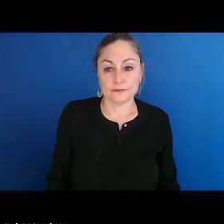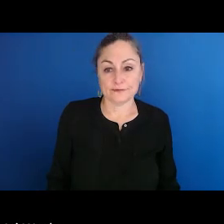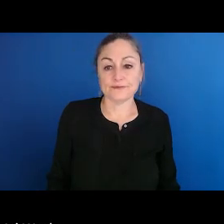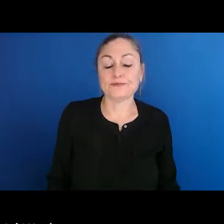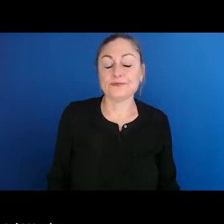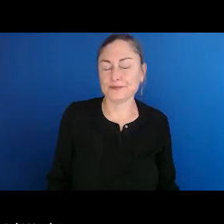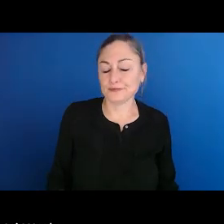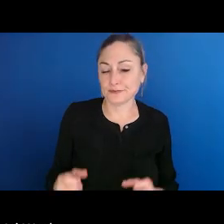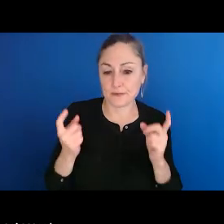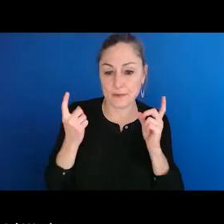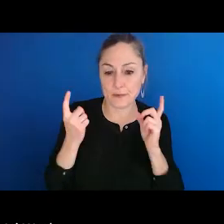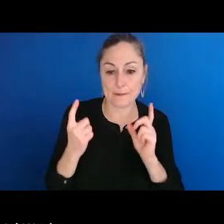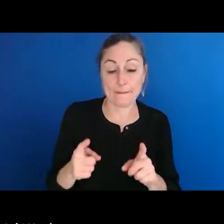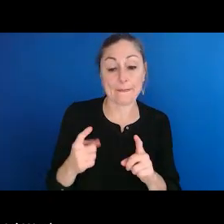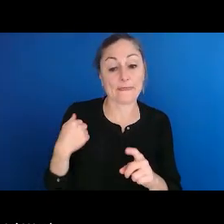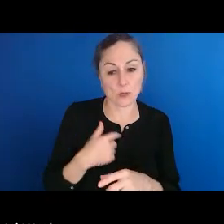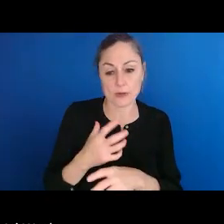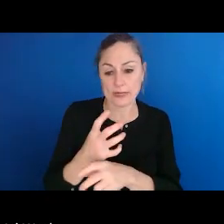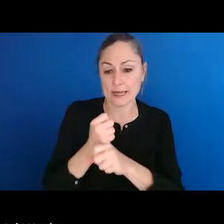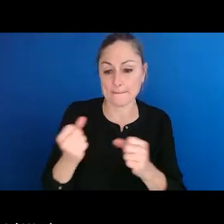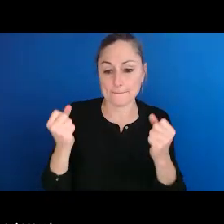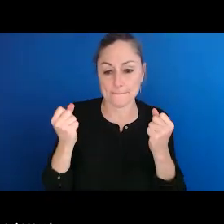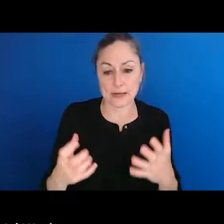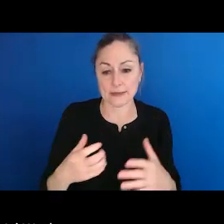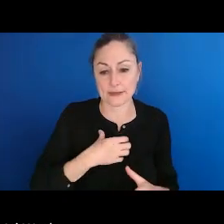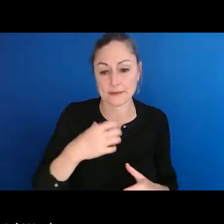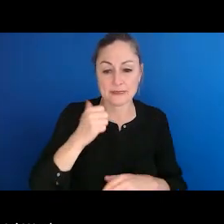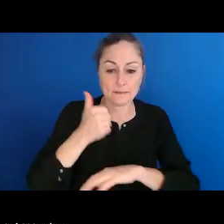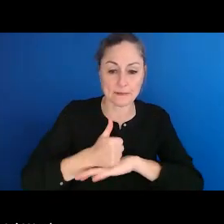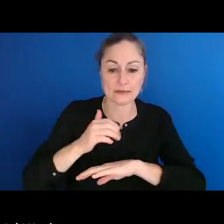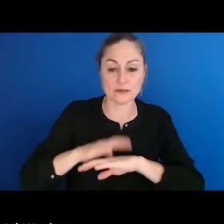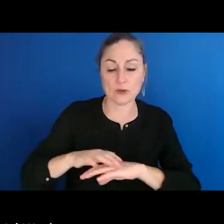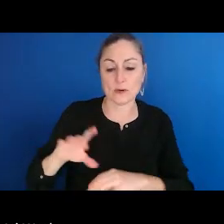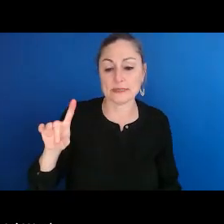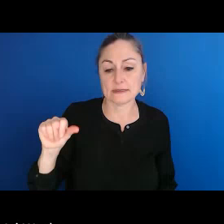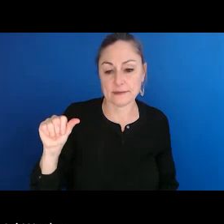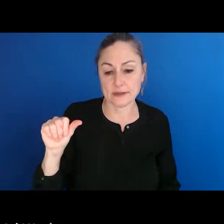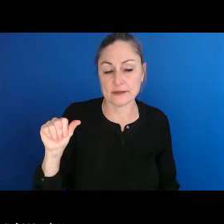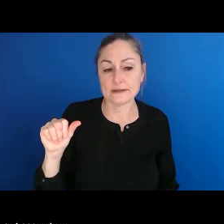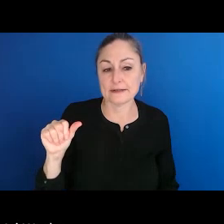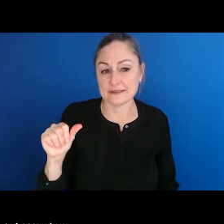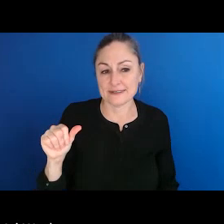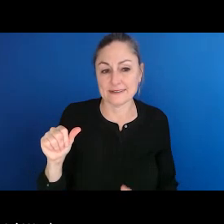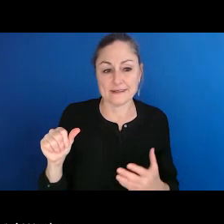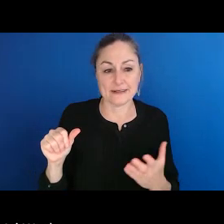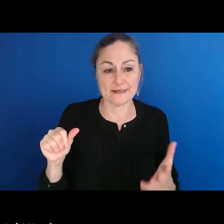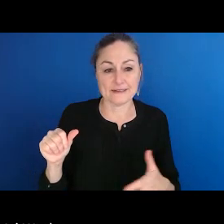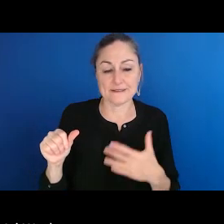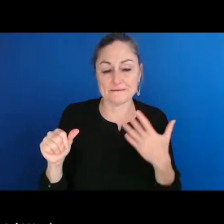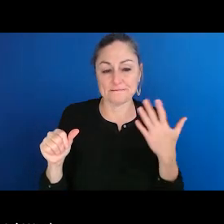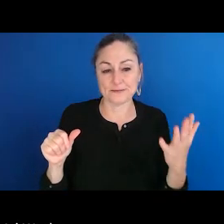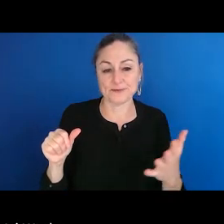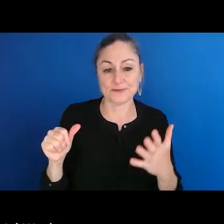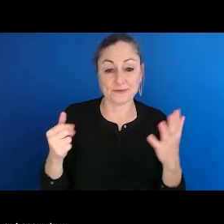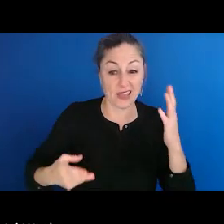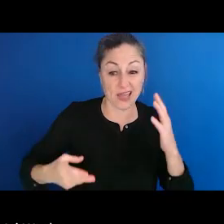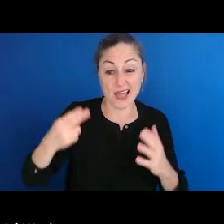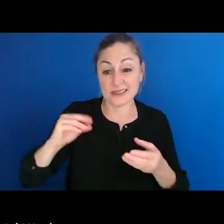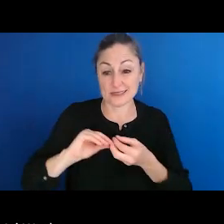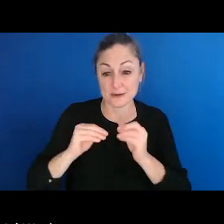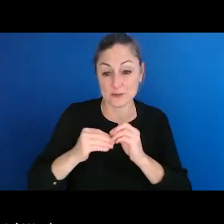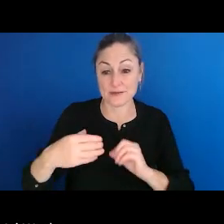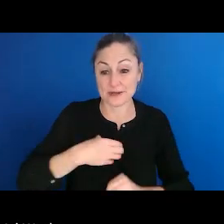So we receive a lot of complaints based on disability, and it's the highest number of complaints out of